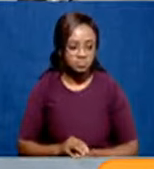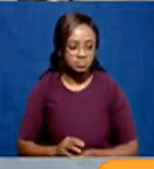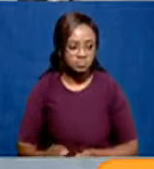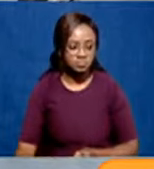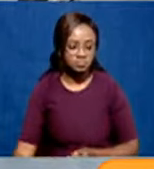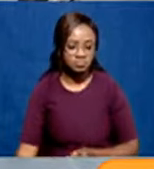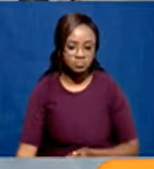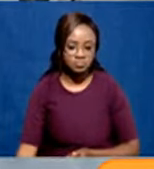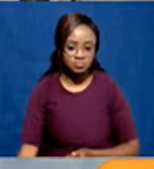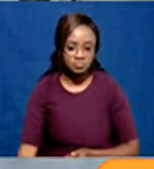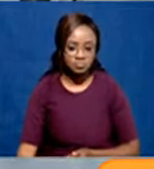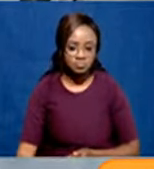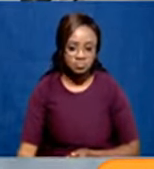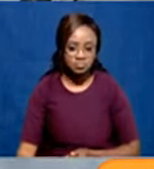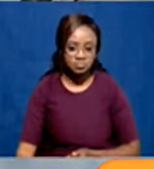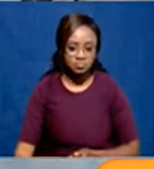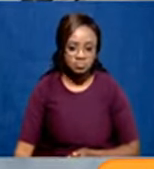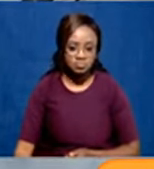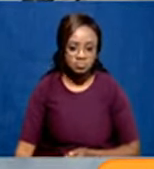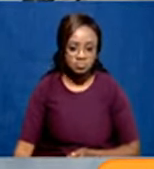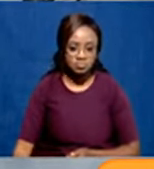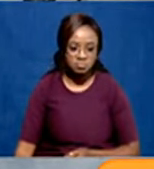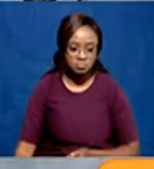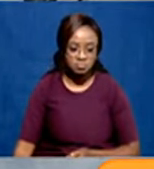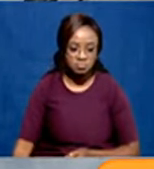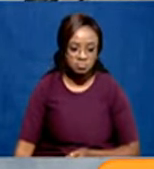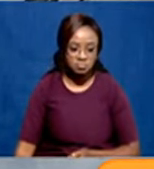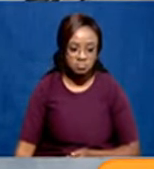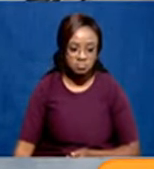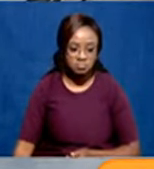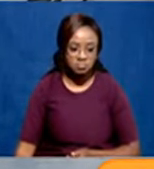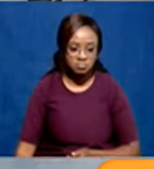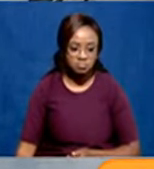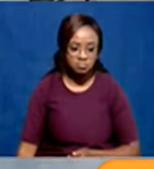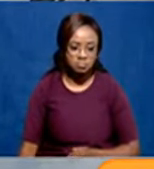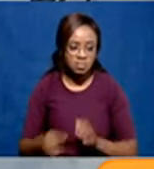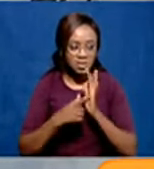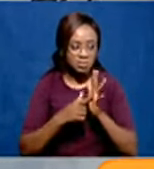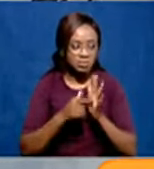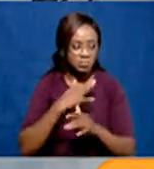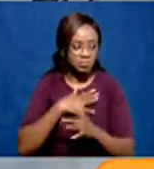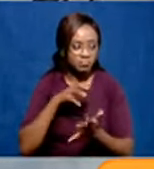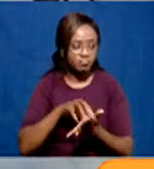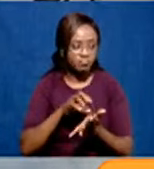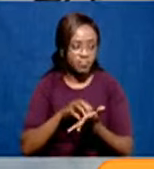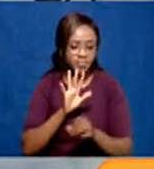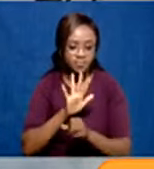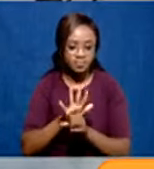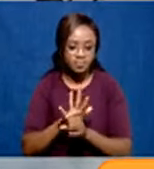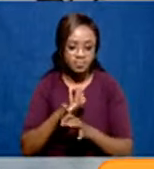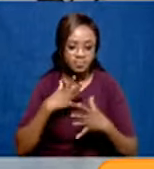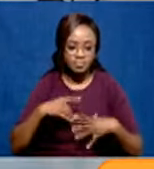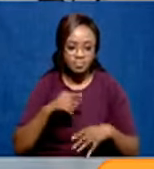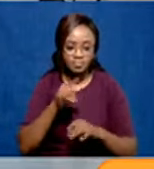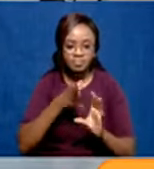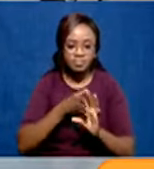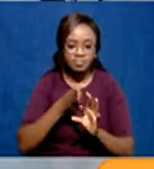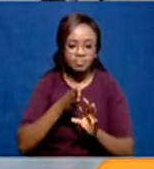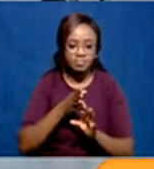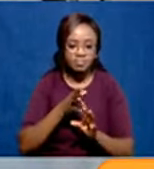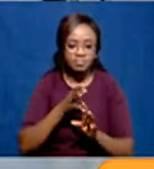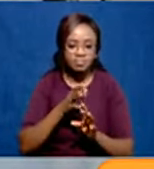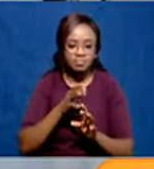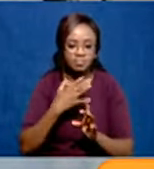from where it just stopped. Yeah. Most likely in our situation, no one is going to walk away from that facility because